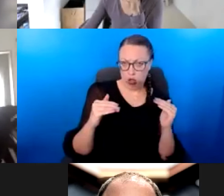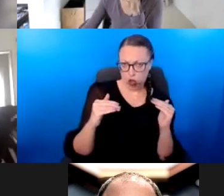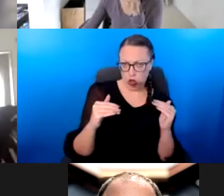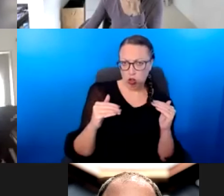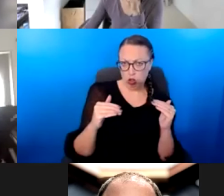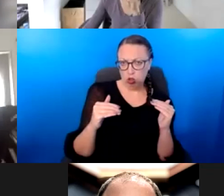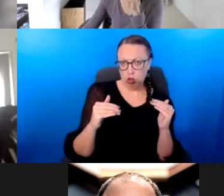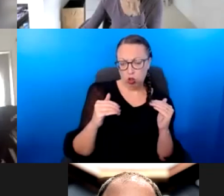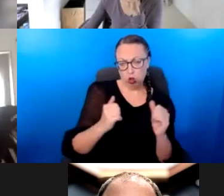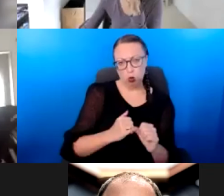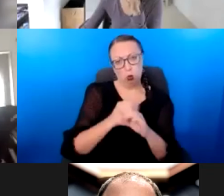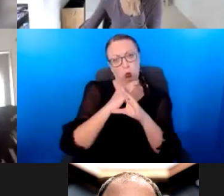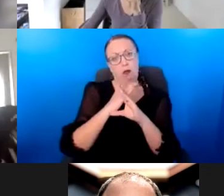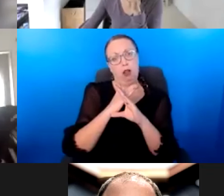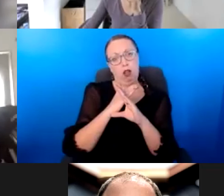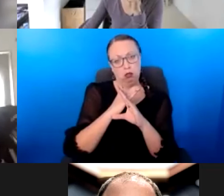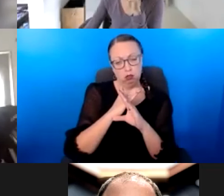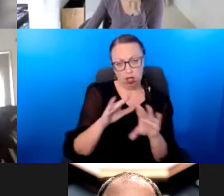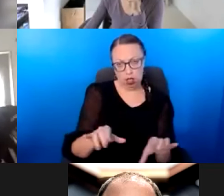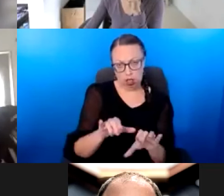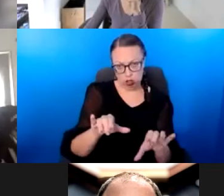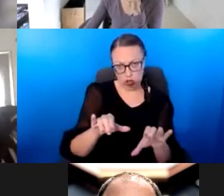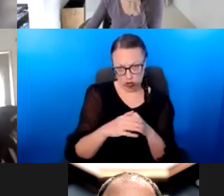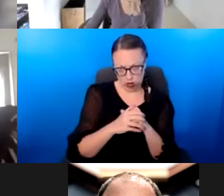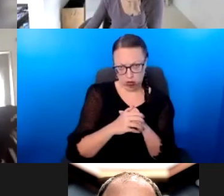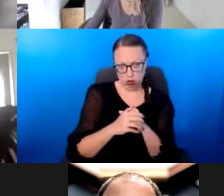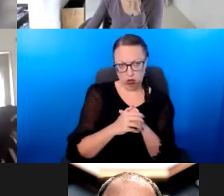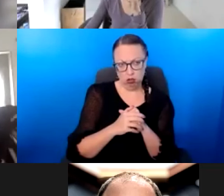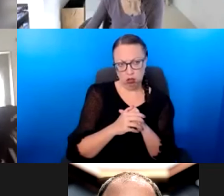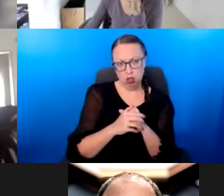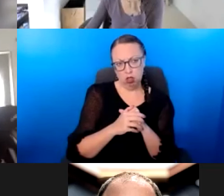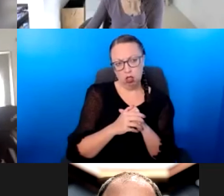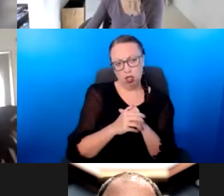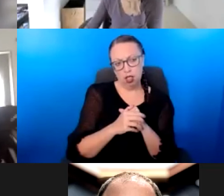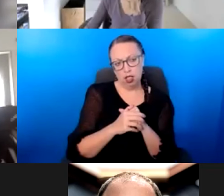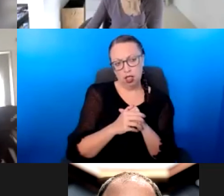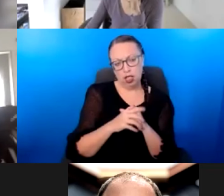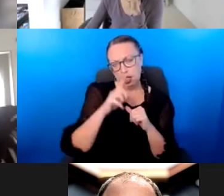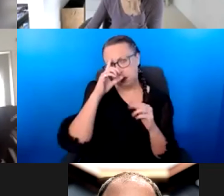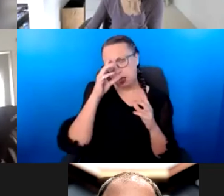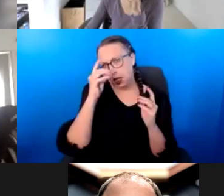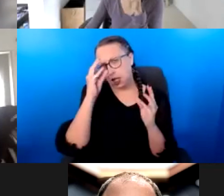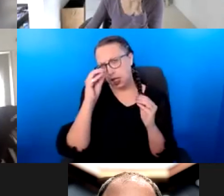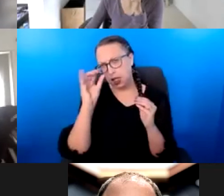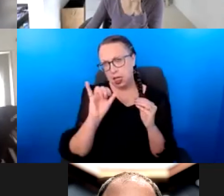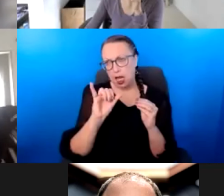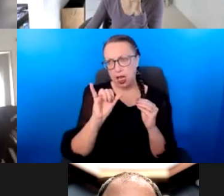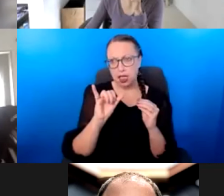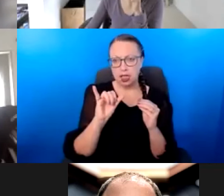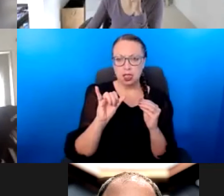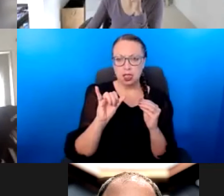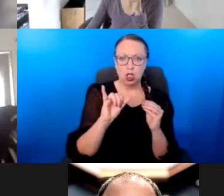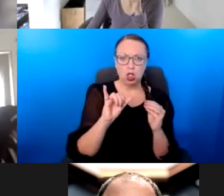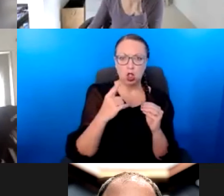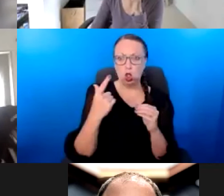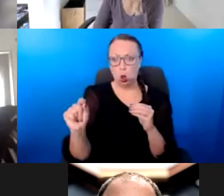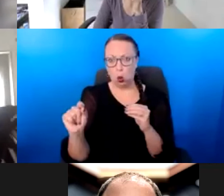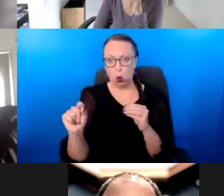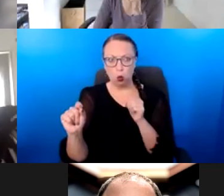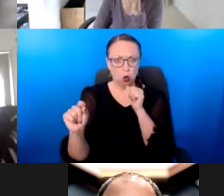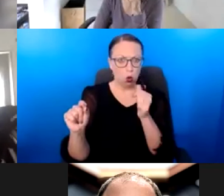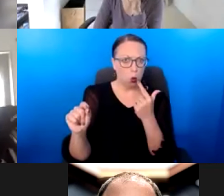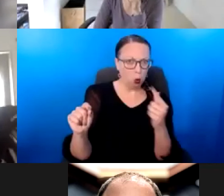to prevent action. And I'm thinking, in particular, in something like a go-no-go task, you might actually see this